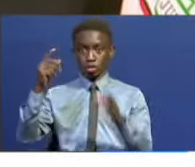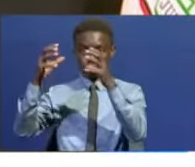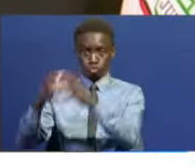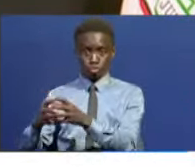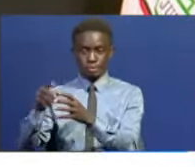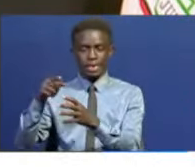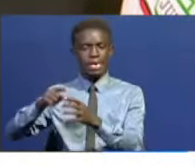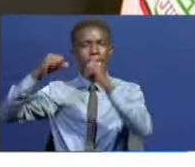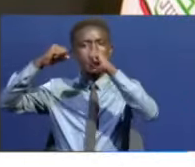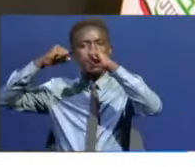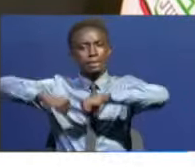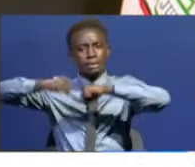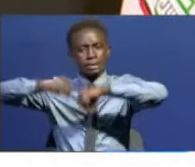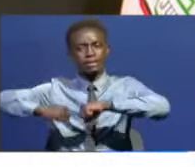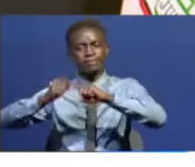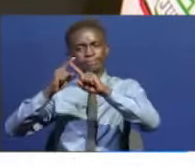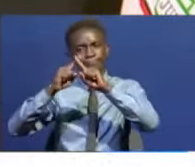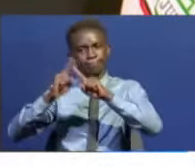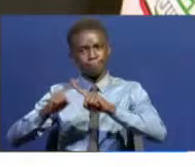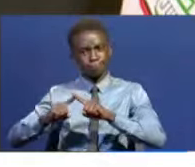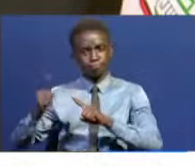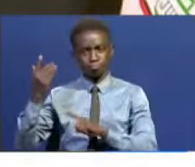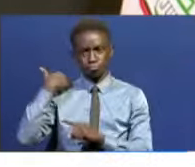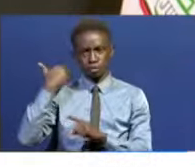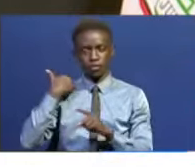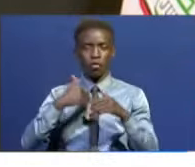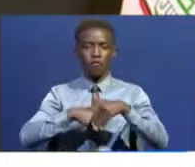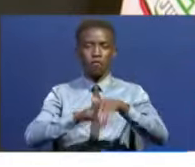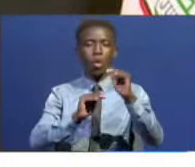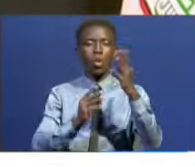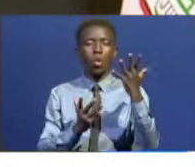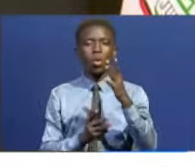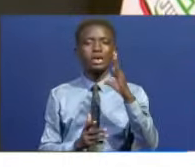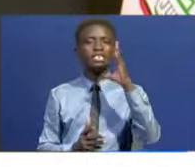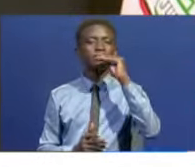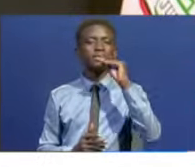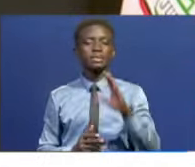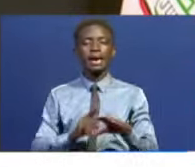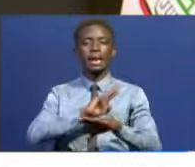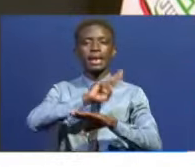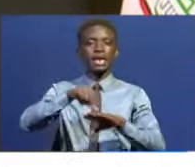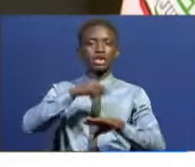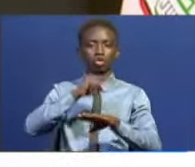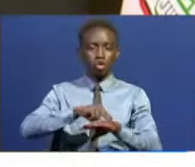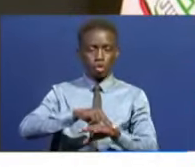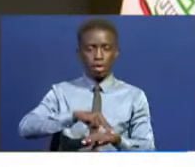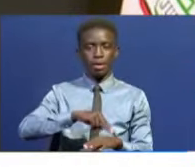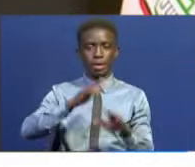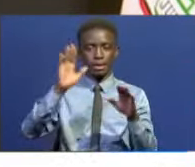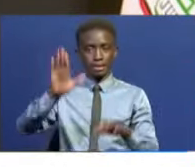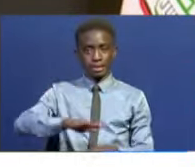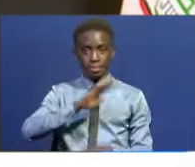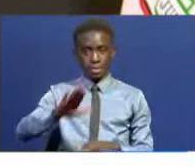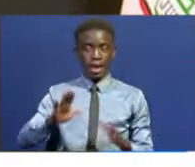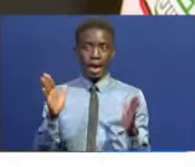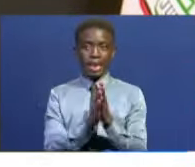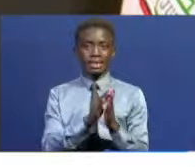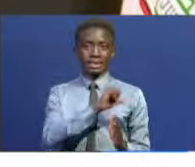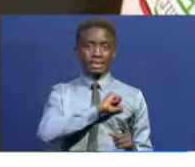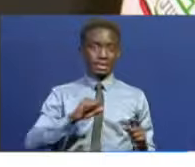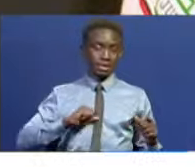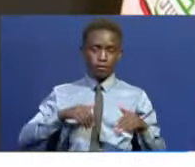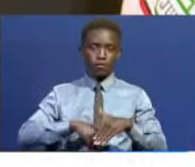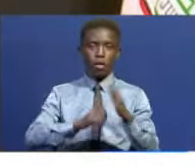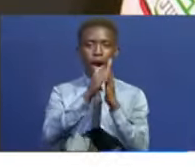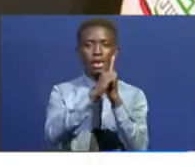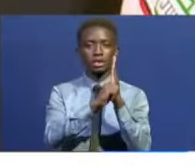various agreements which were deposited with the Speaker of the National Assembly and the Speaker of the Senate for purposes of Article 108 of the Constitution